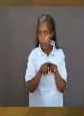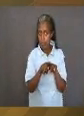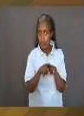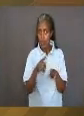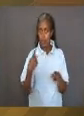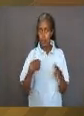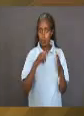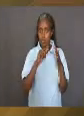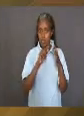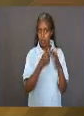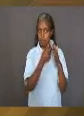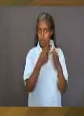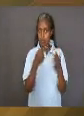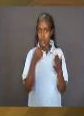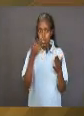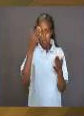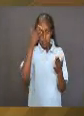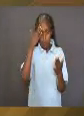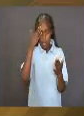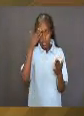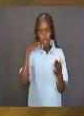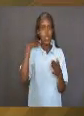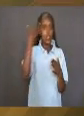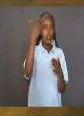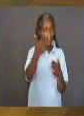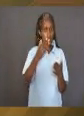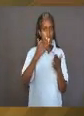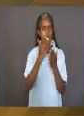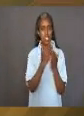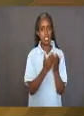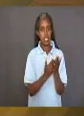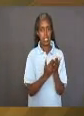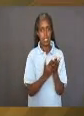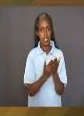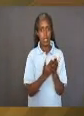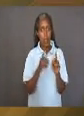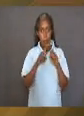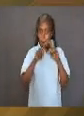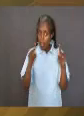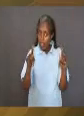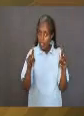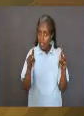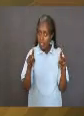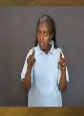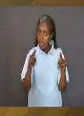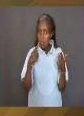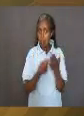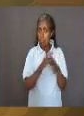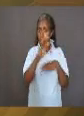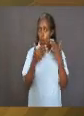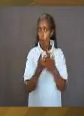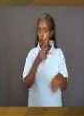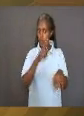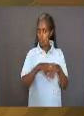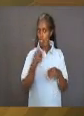We are going to use that knowledge in future lessons. But that is all the time